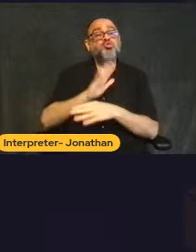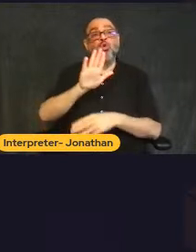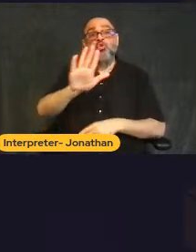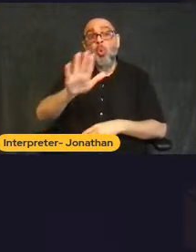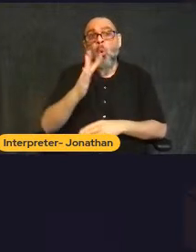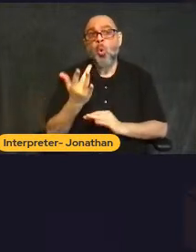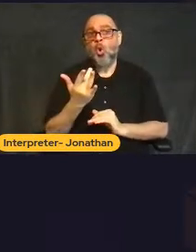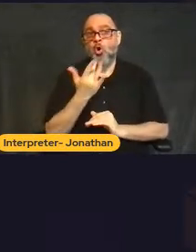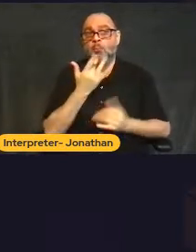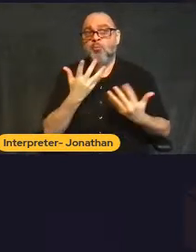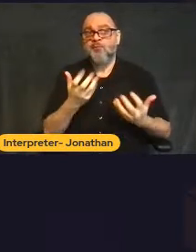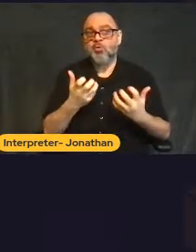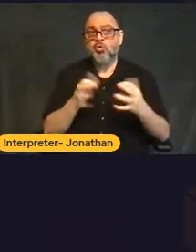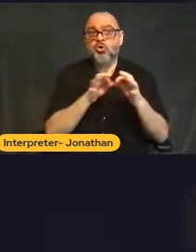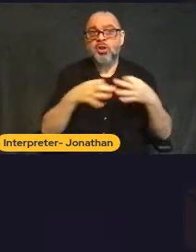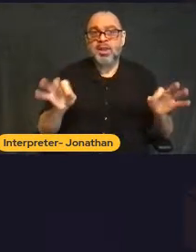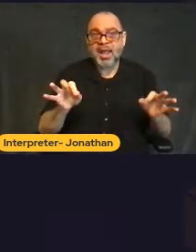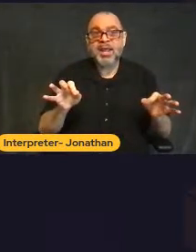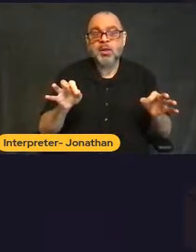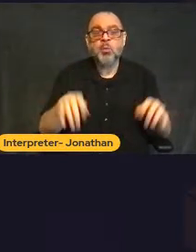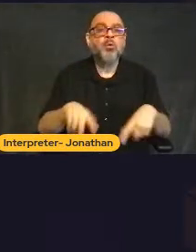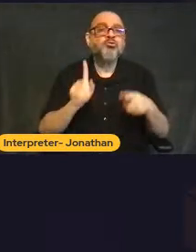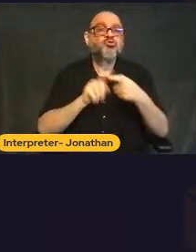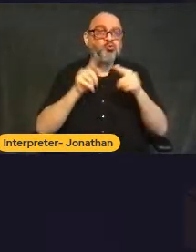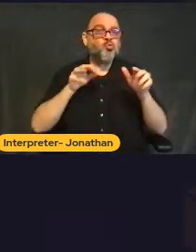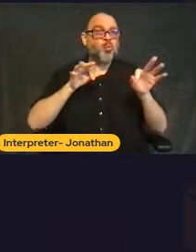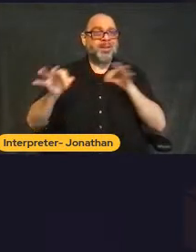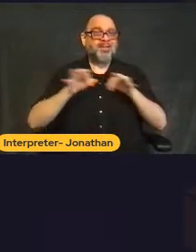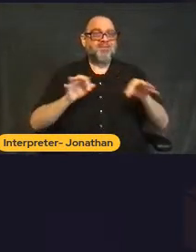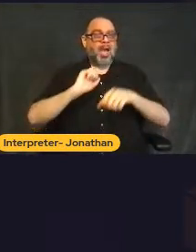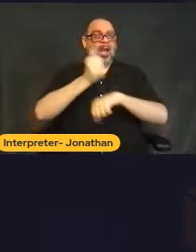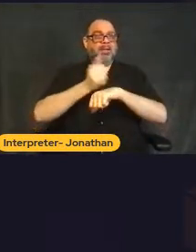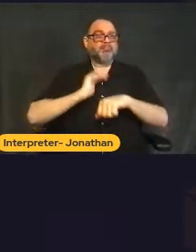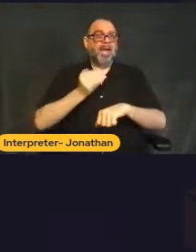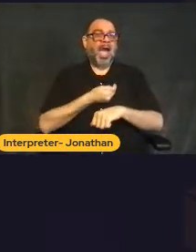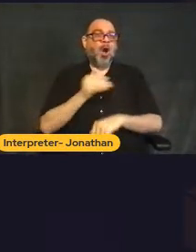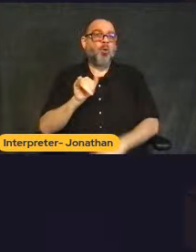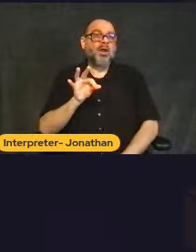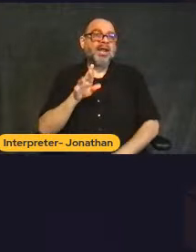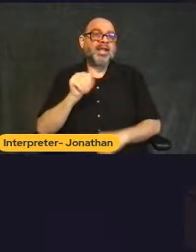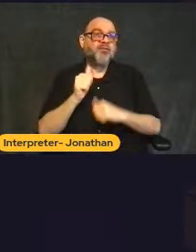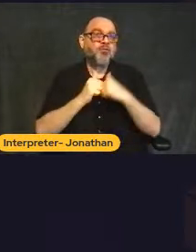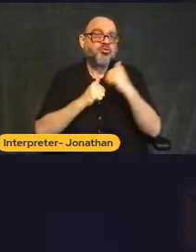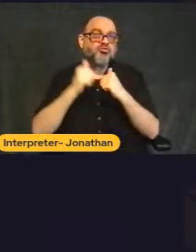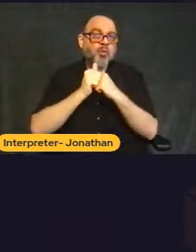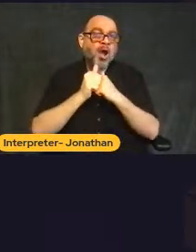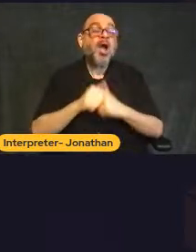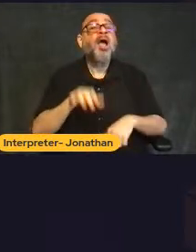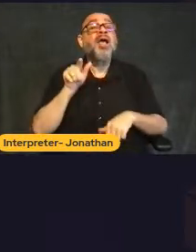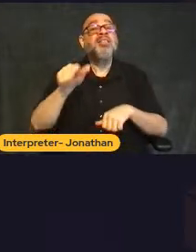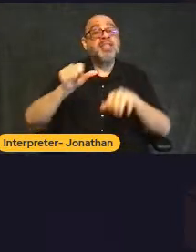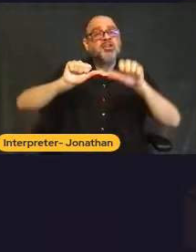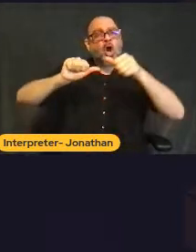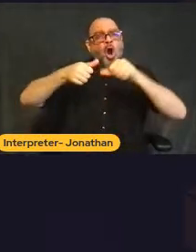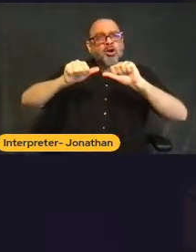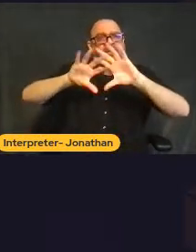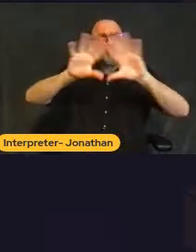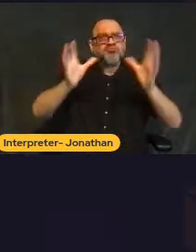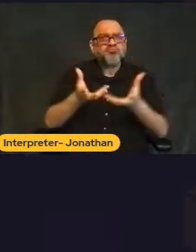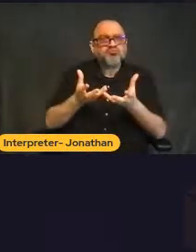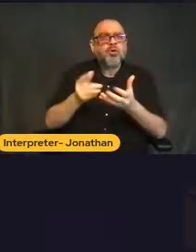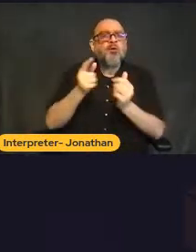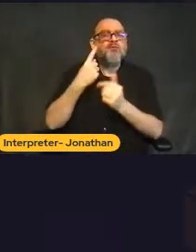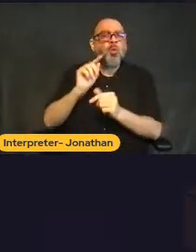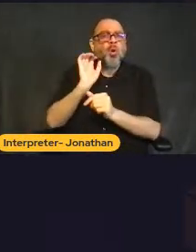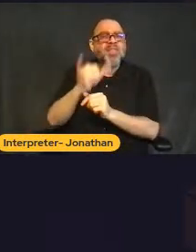to define our infrastructure. This is an architectural overview of the application that we will be